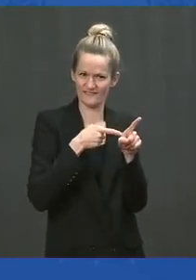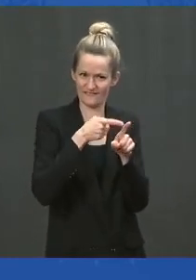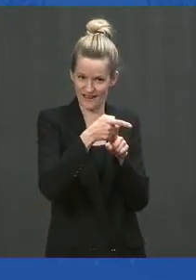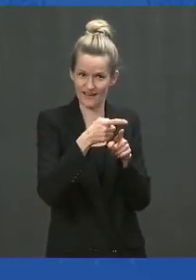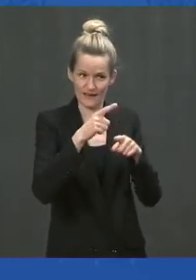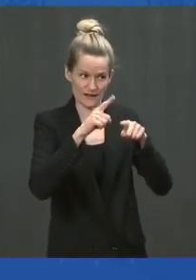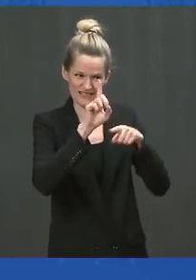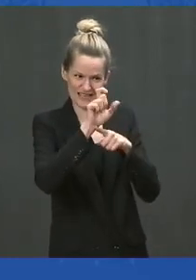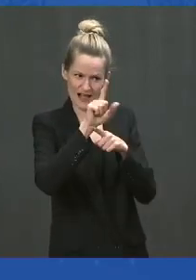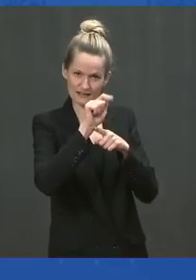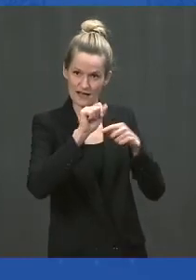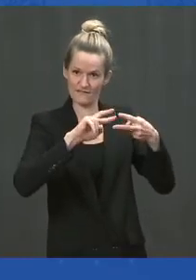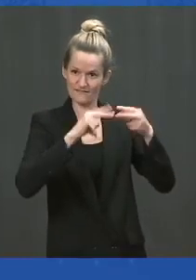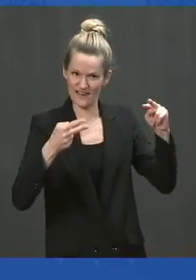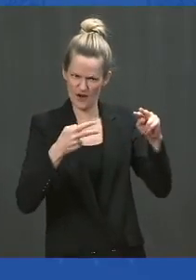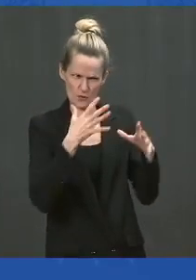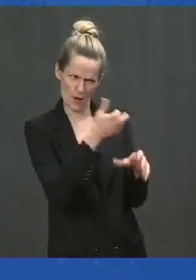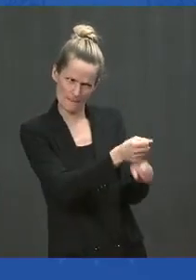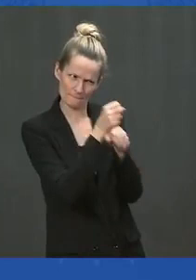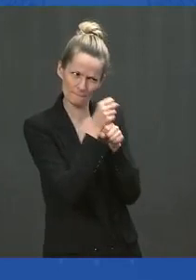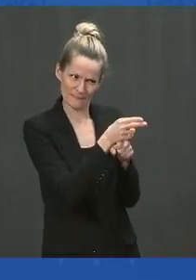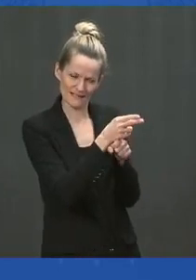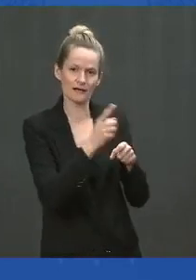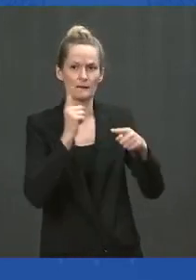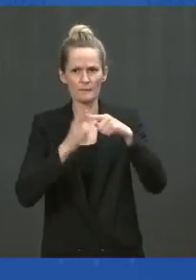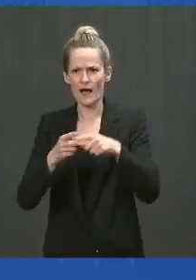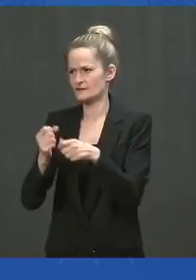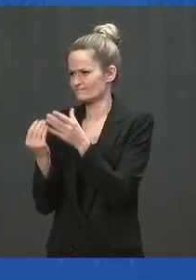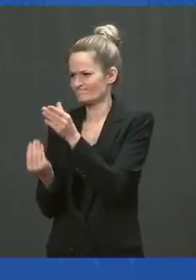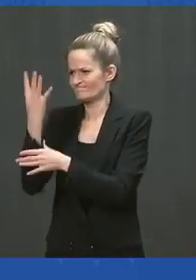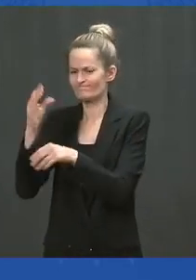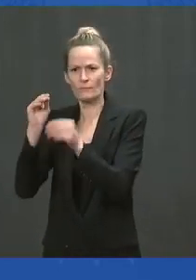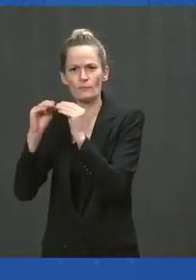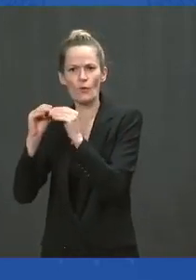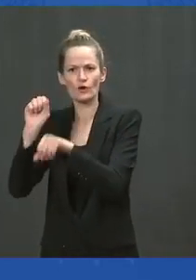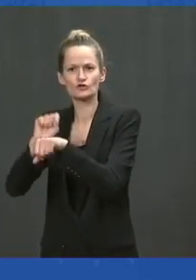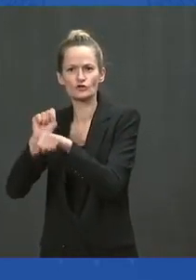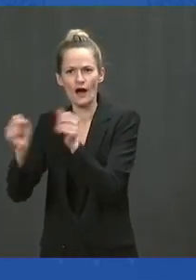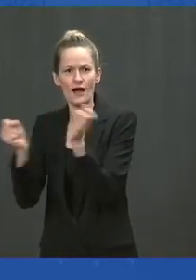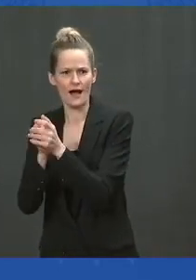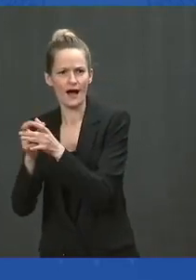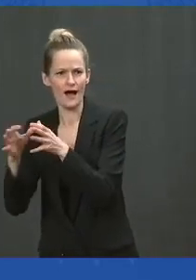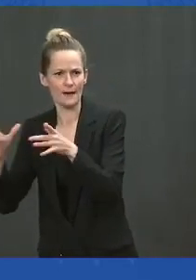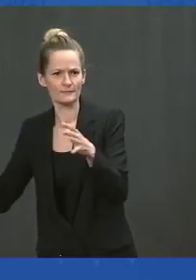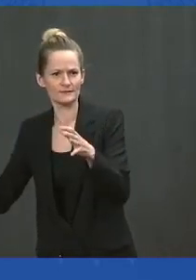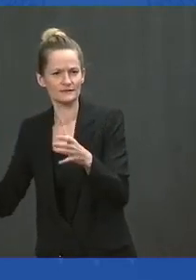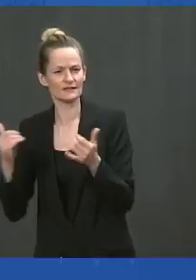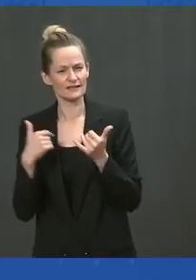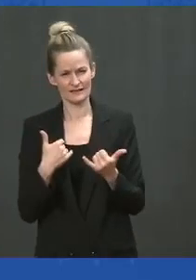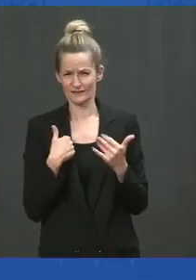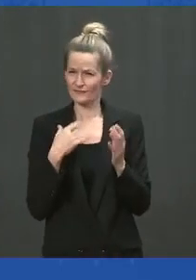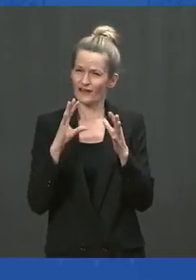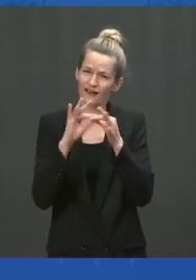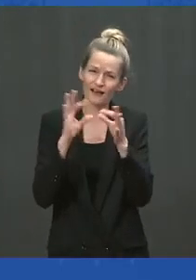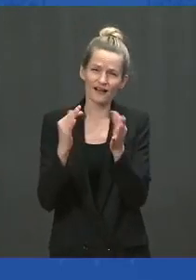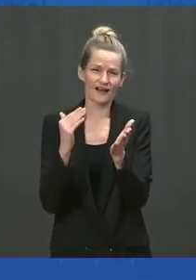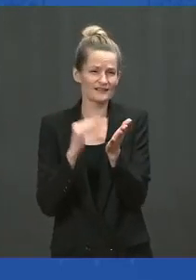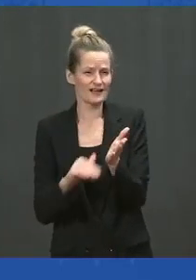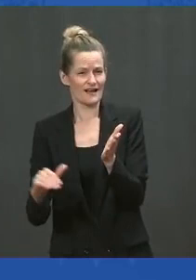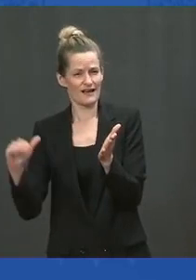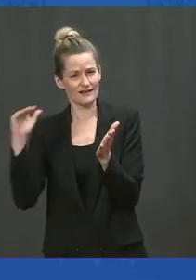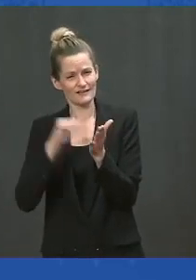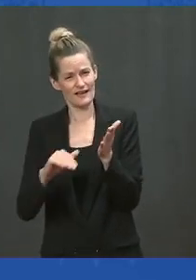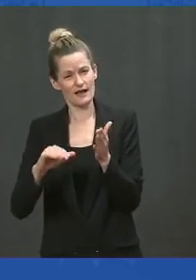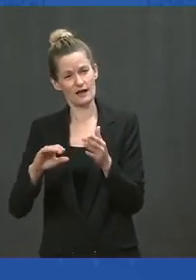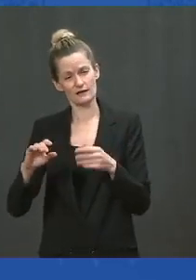with. As I said again and again, this is a pandemic of the unvaccinated. So we have to get